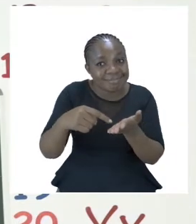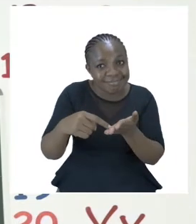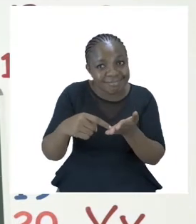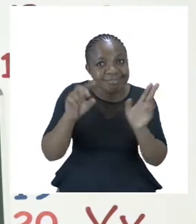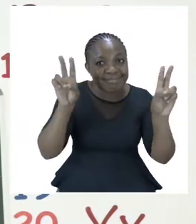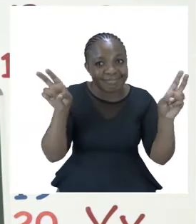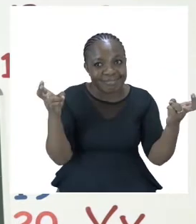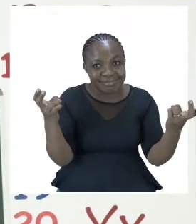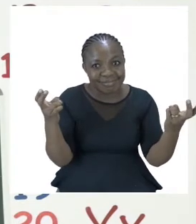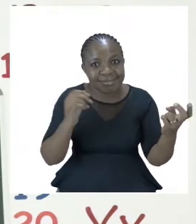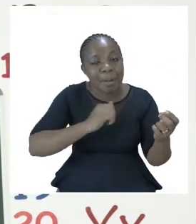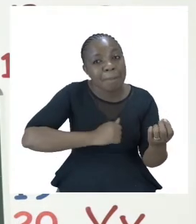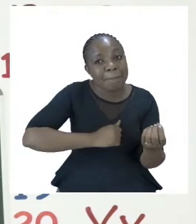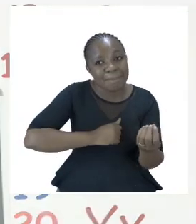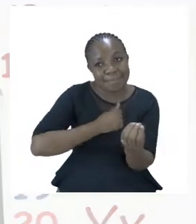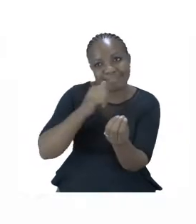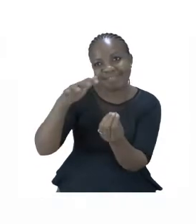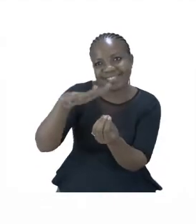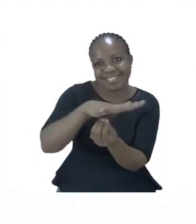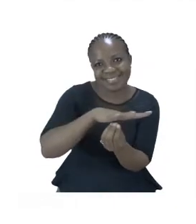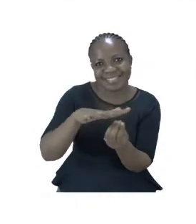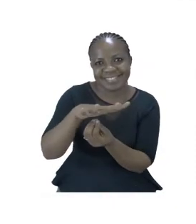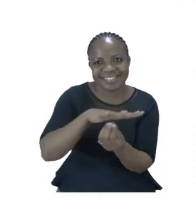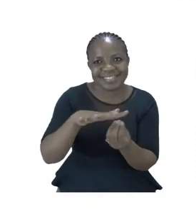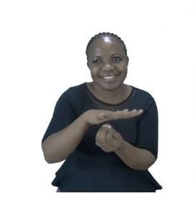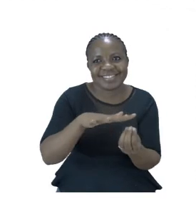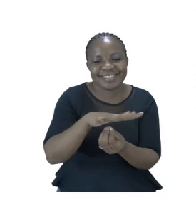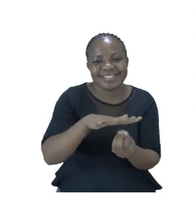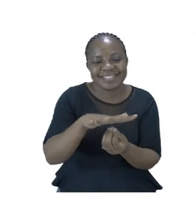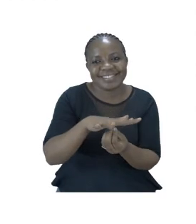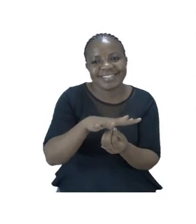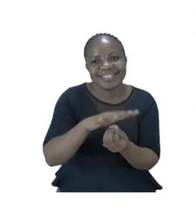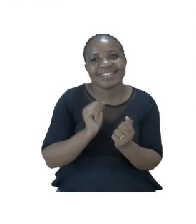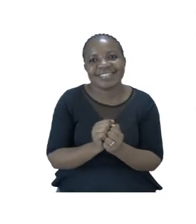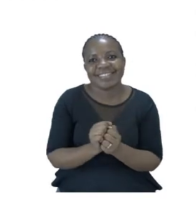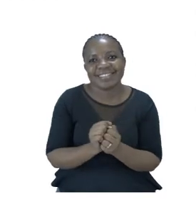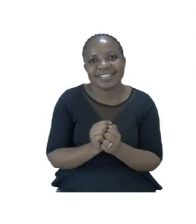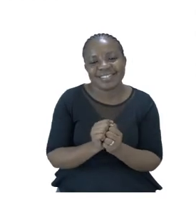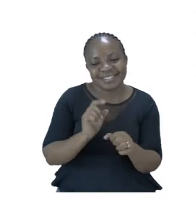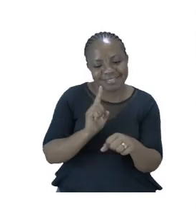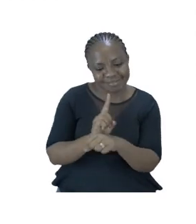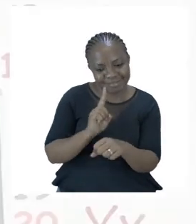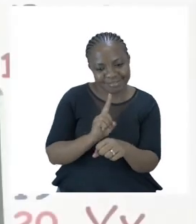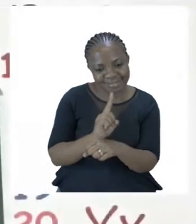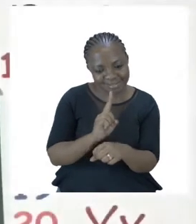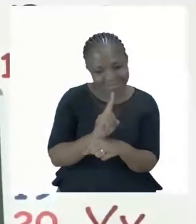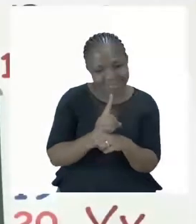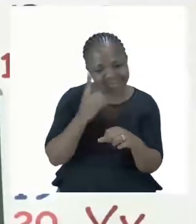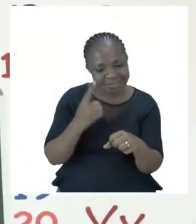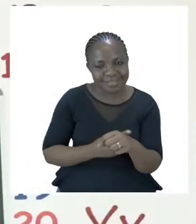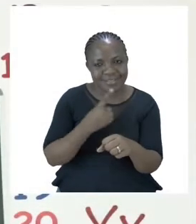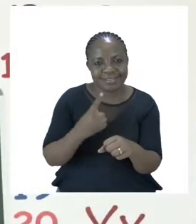been My Family. And before we get into any lessons,